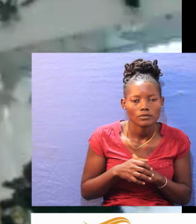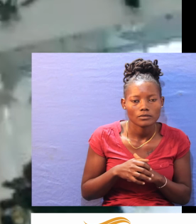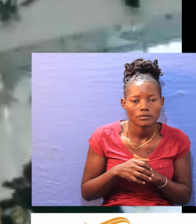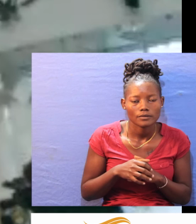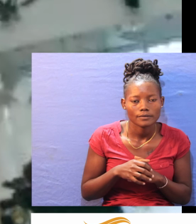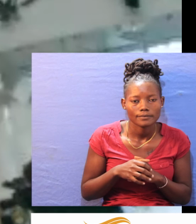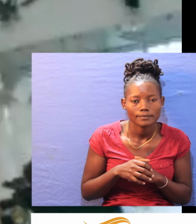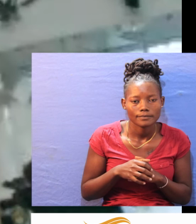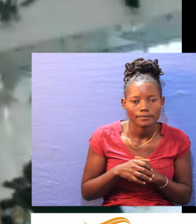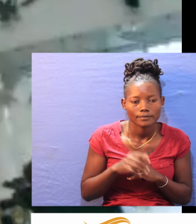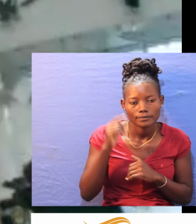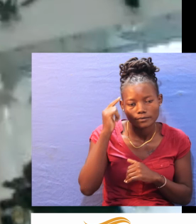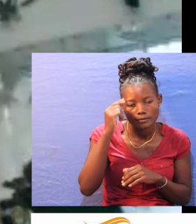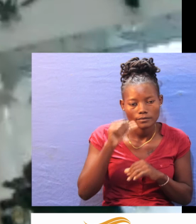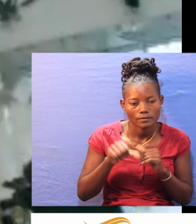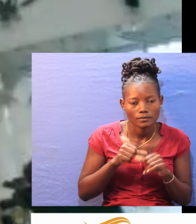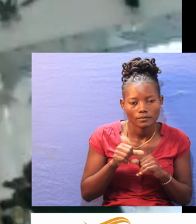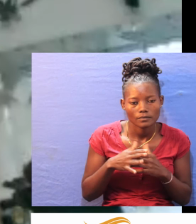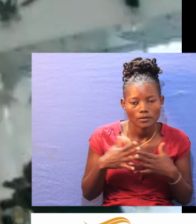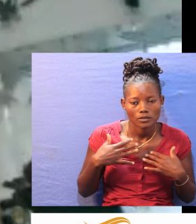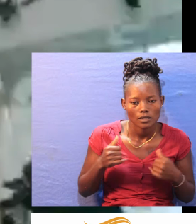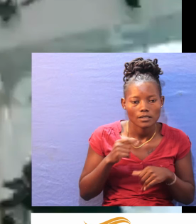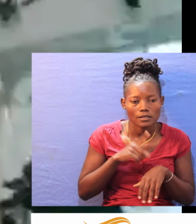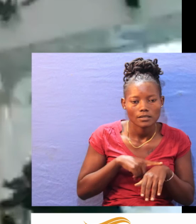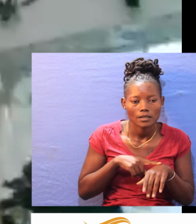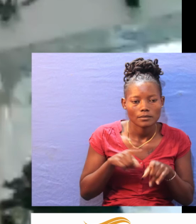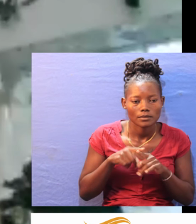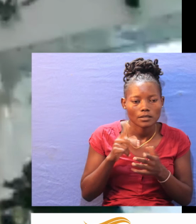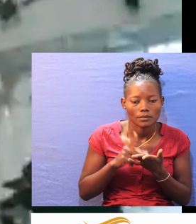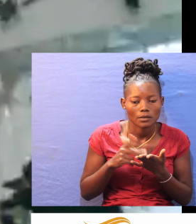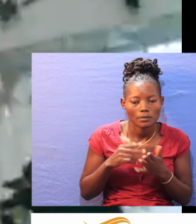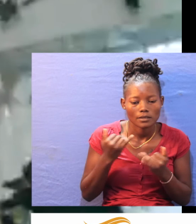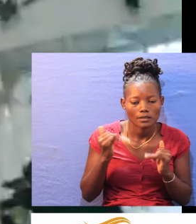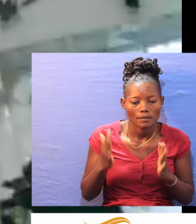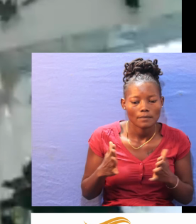know, think about healthy things, keeping the athlete healthy, both